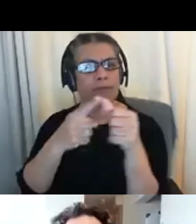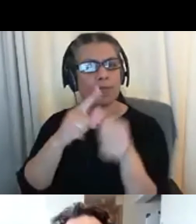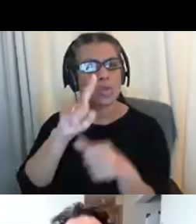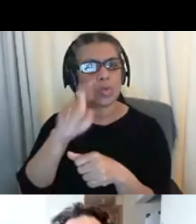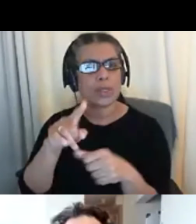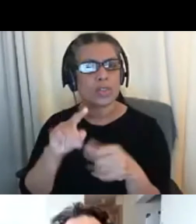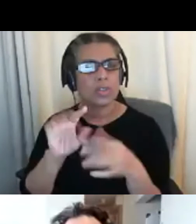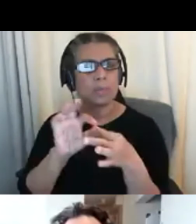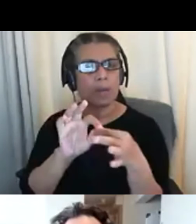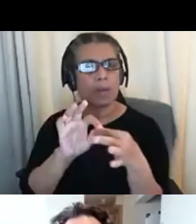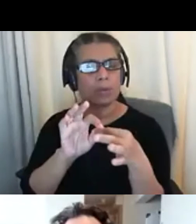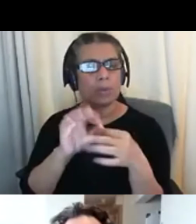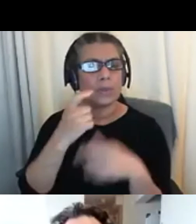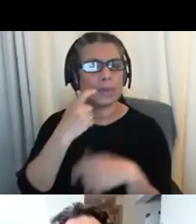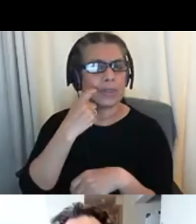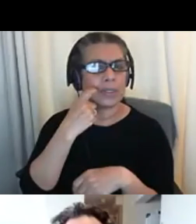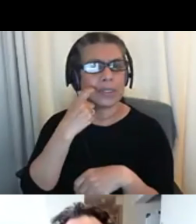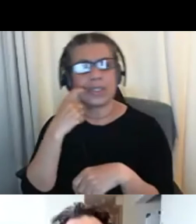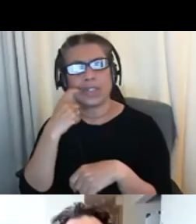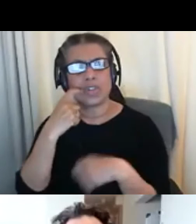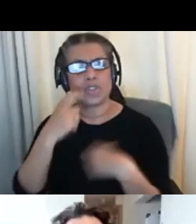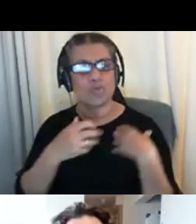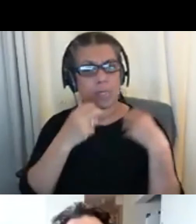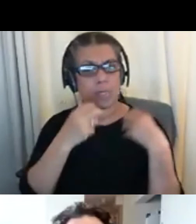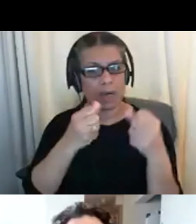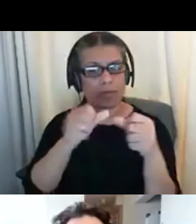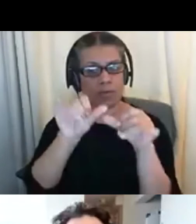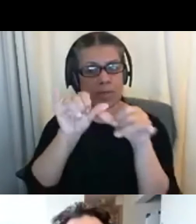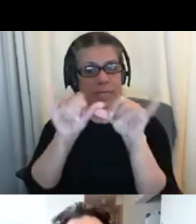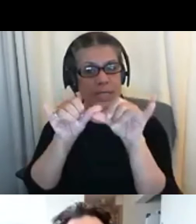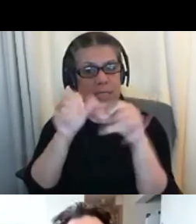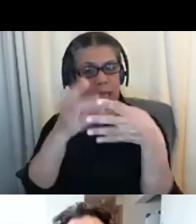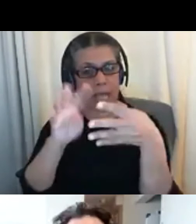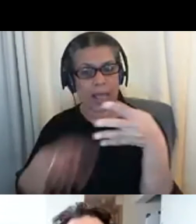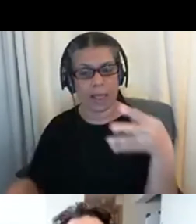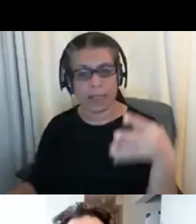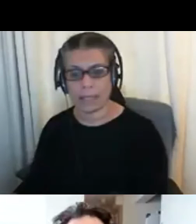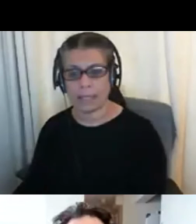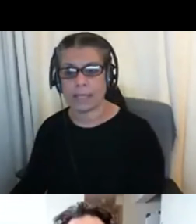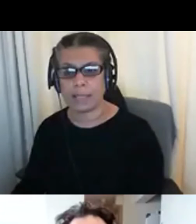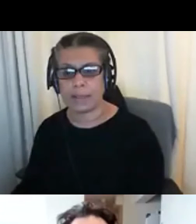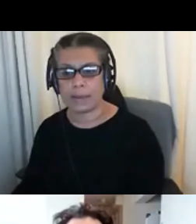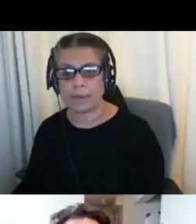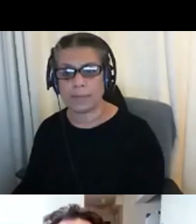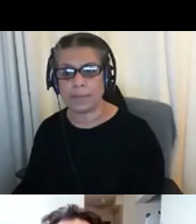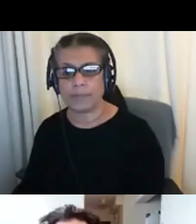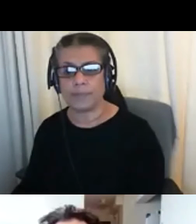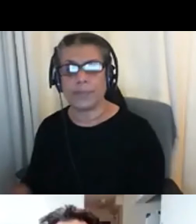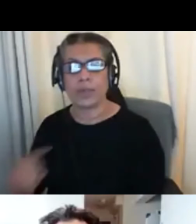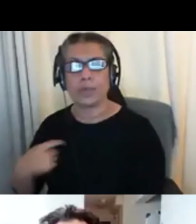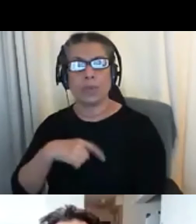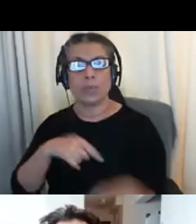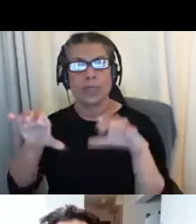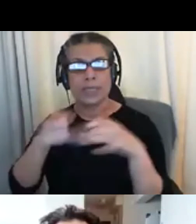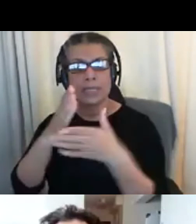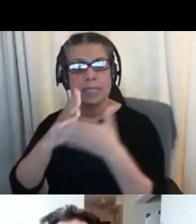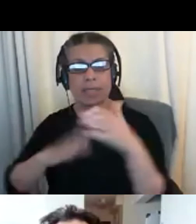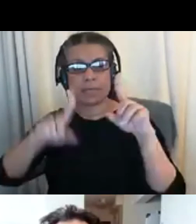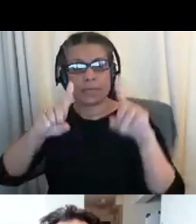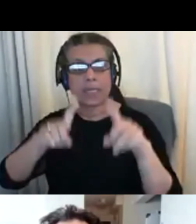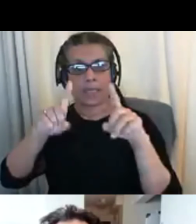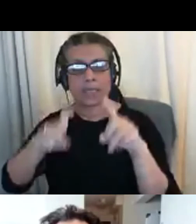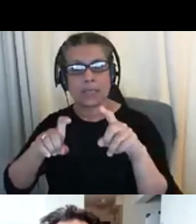addiction recovery capital scale, which actually, interestingly, when we did our psychometric testing, it's one of 2 other measures